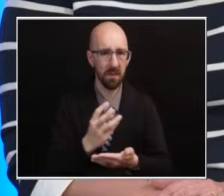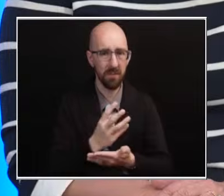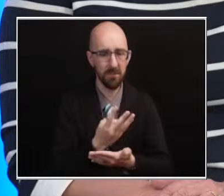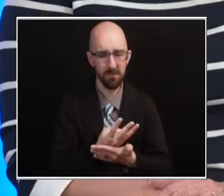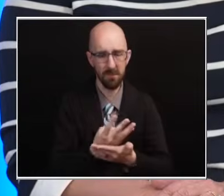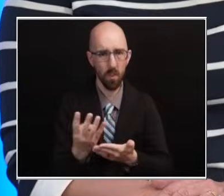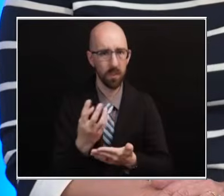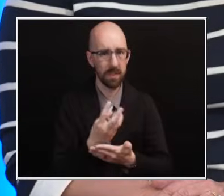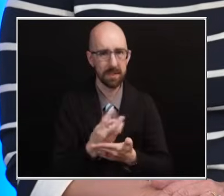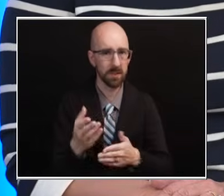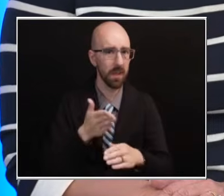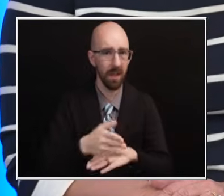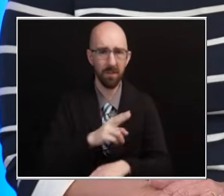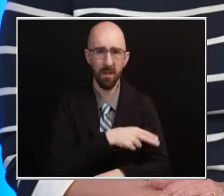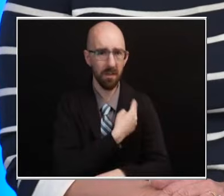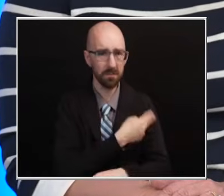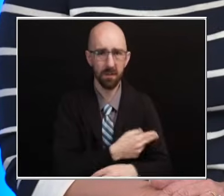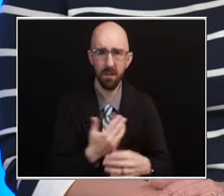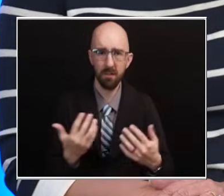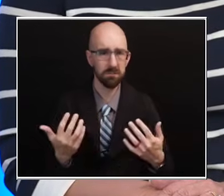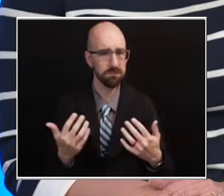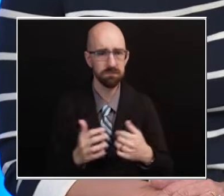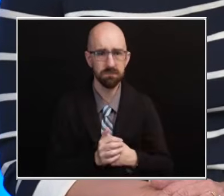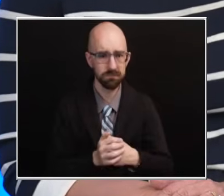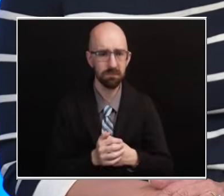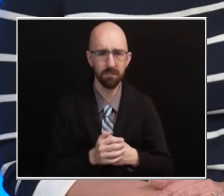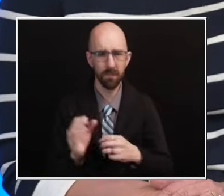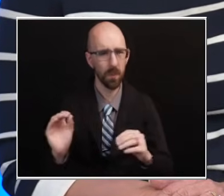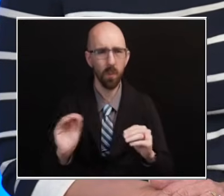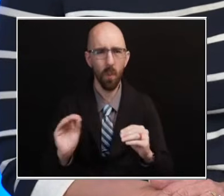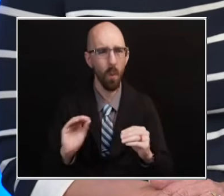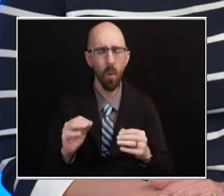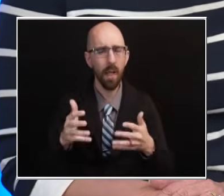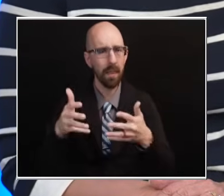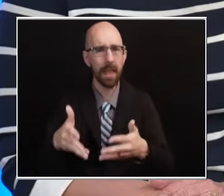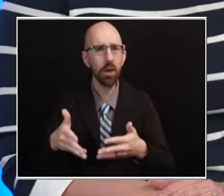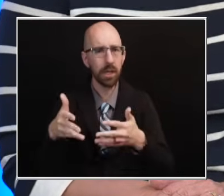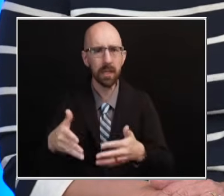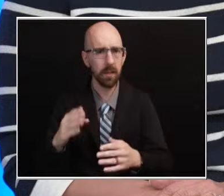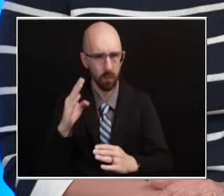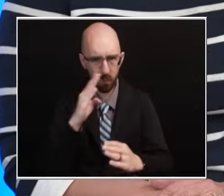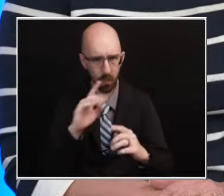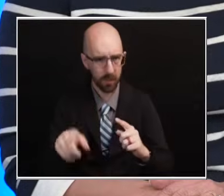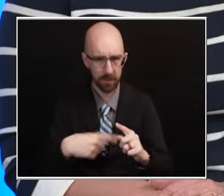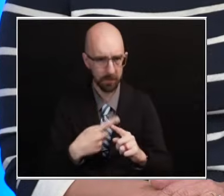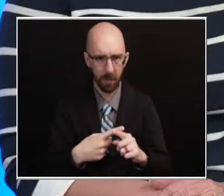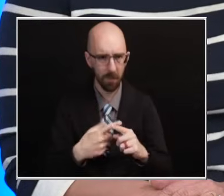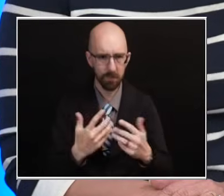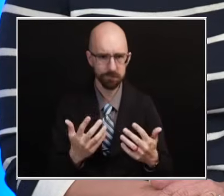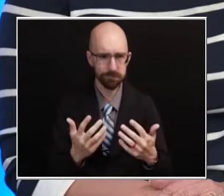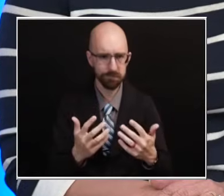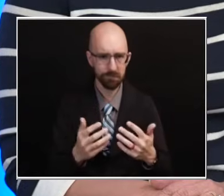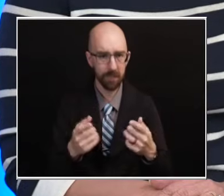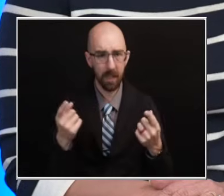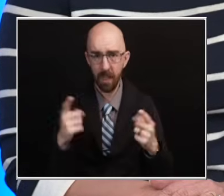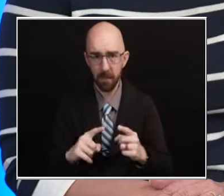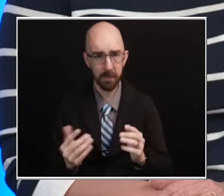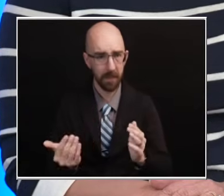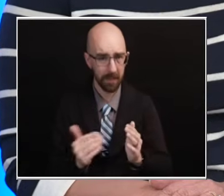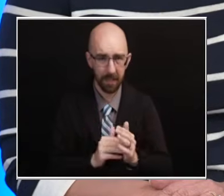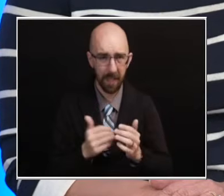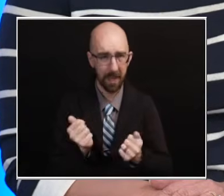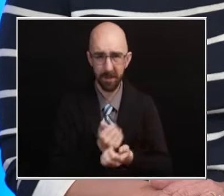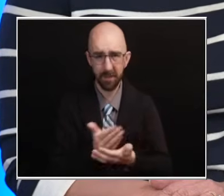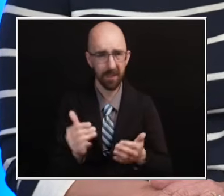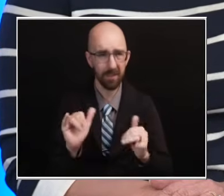the hospital. So, but there's no lingering worries about it happening again or anything like that. I